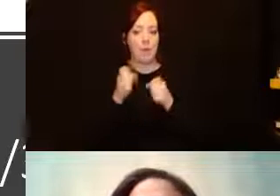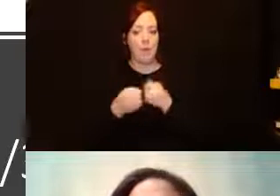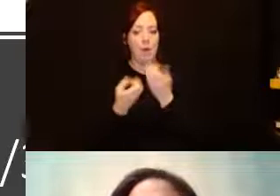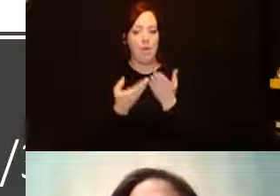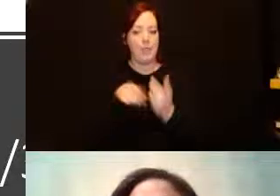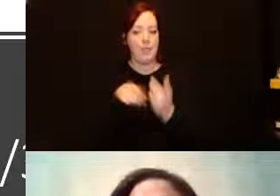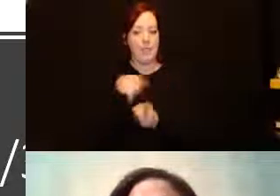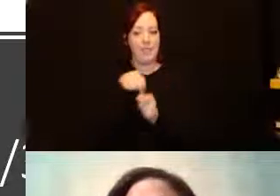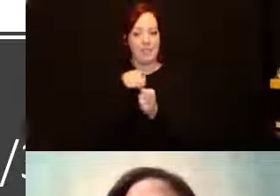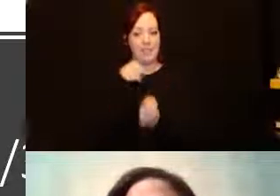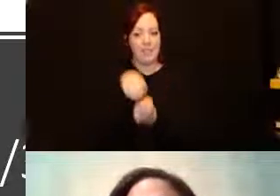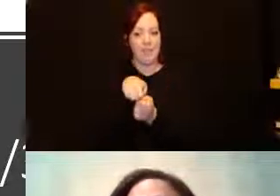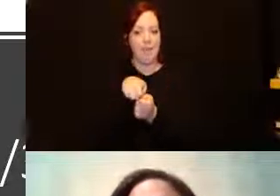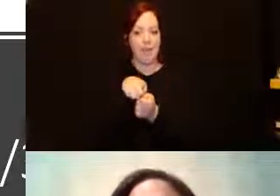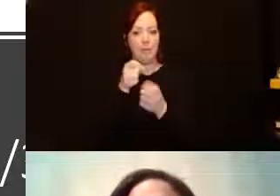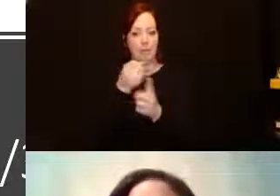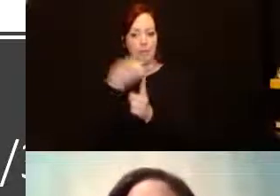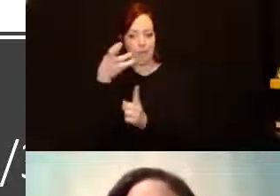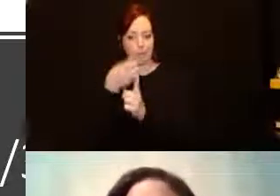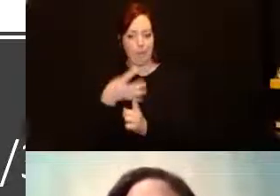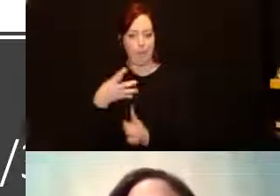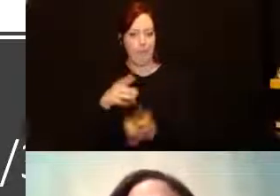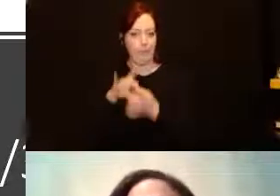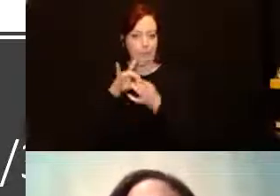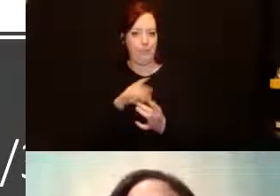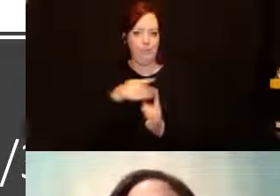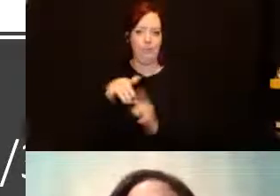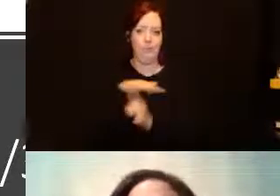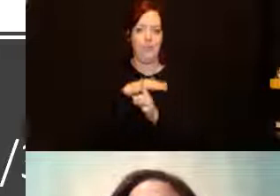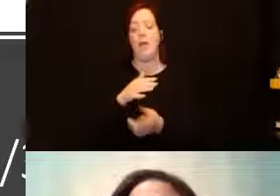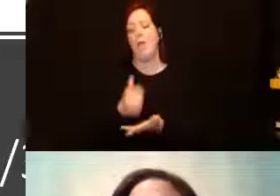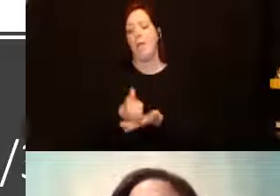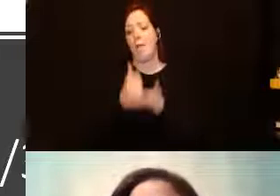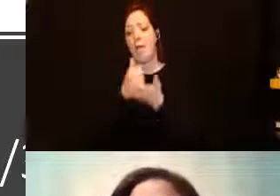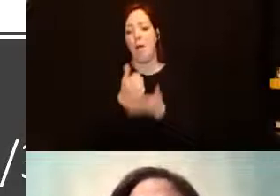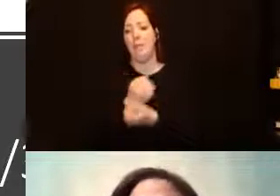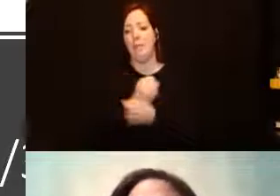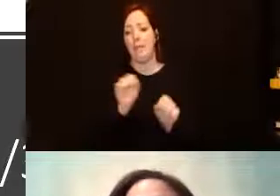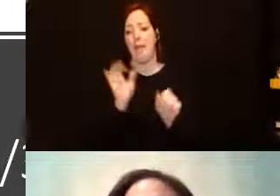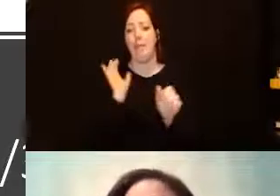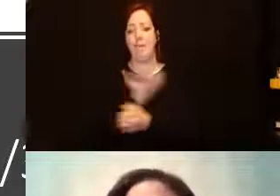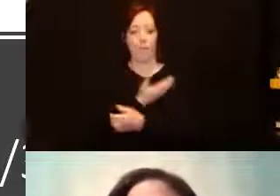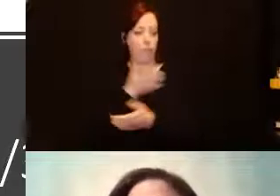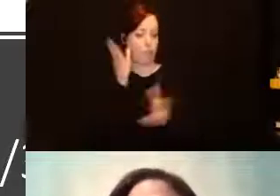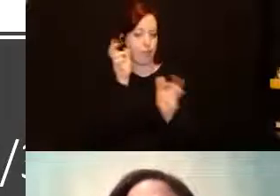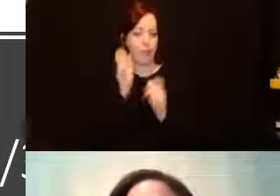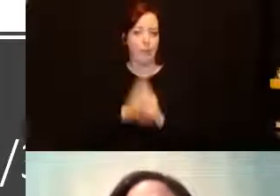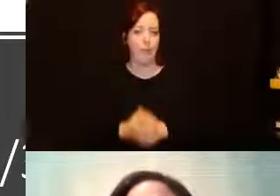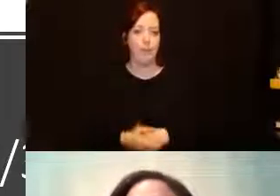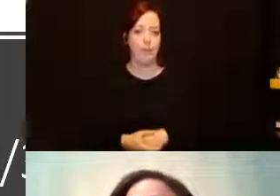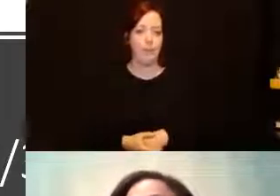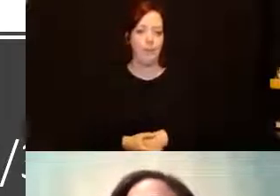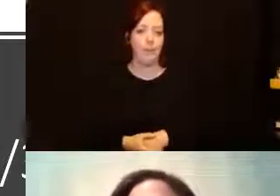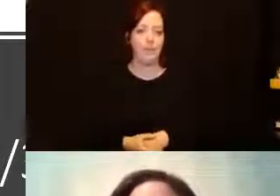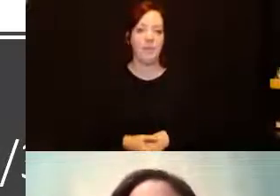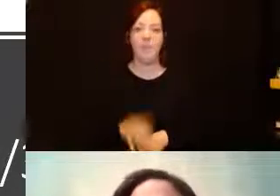will take this into consideration to help us save our ears. This has to be promoted to the managers of the places, but also